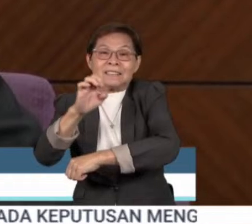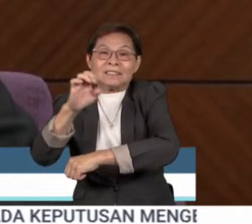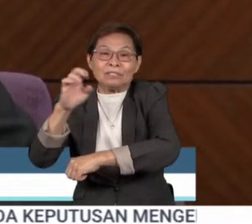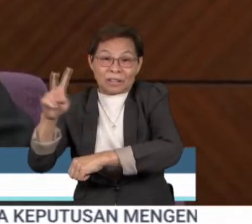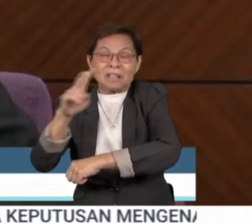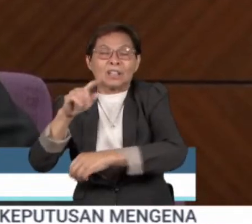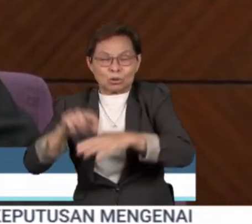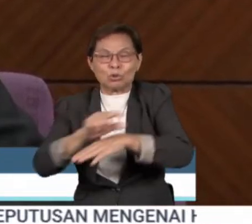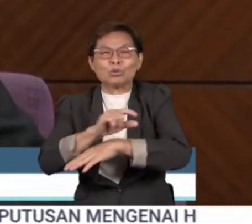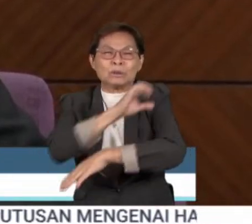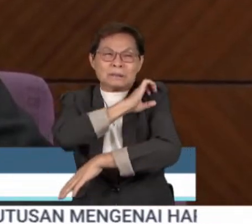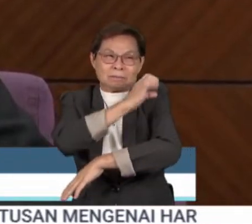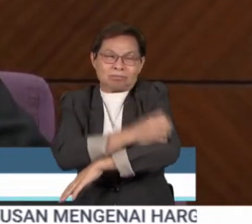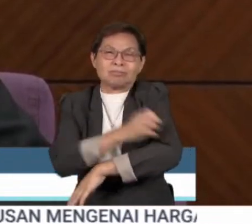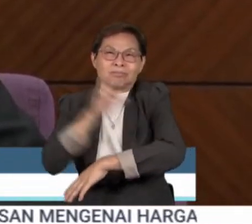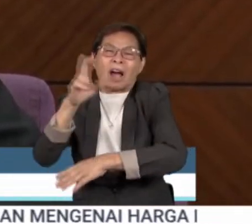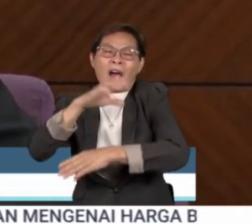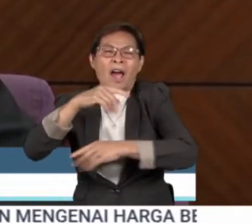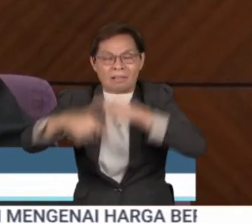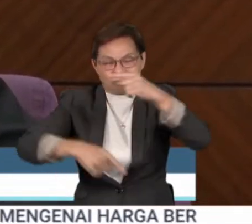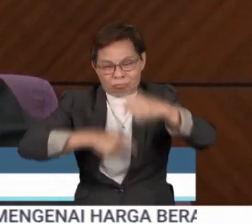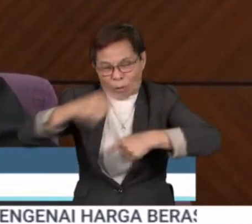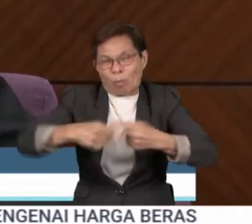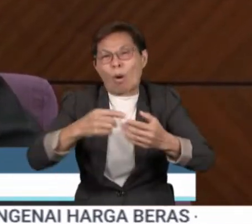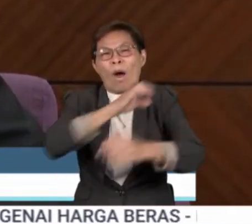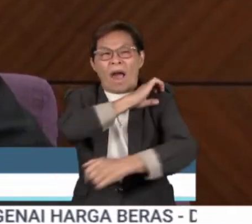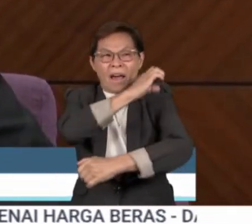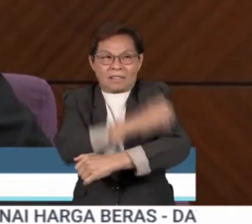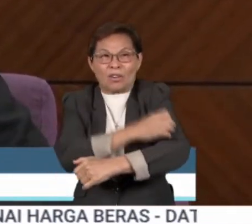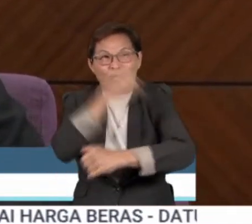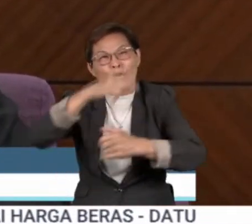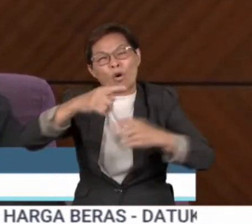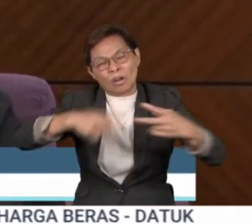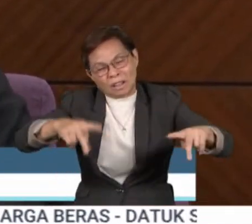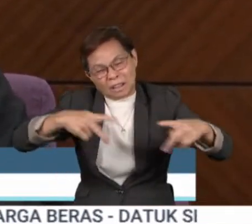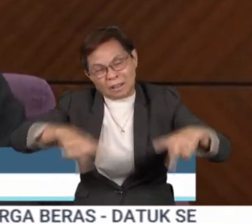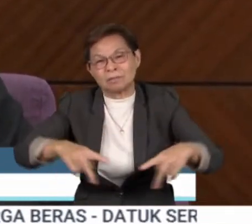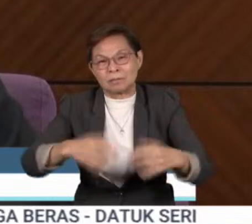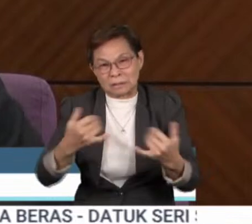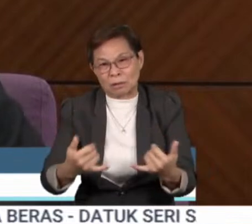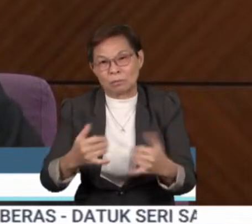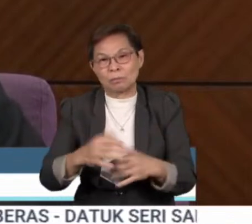energy aspects for their premises. Okay, hi.